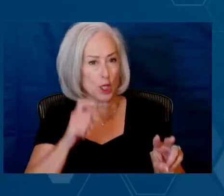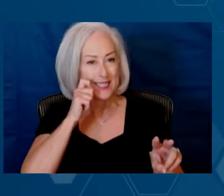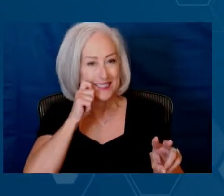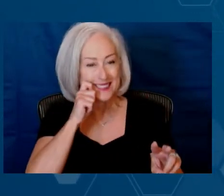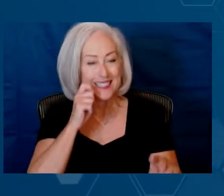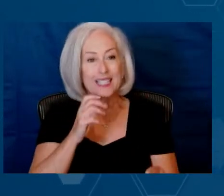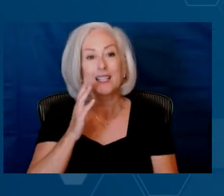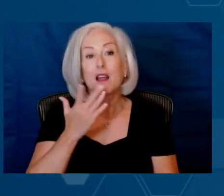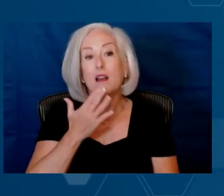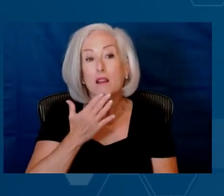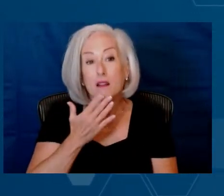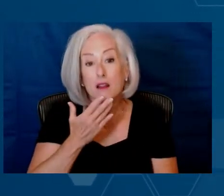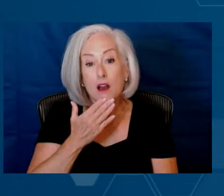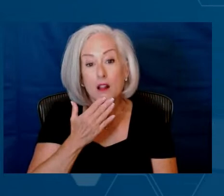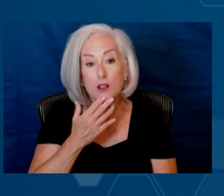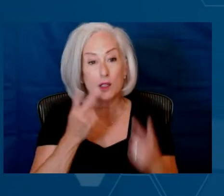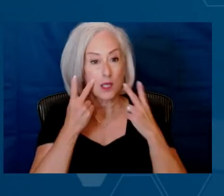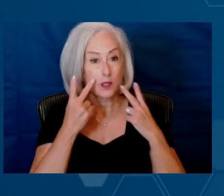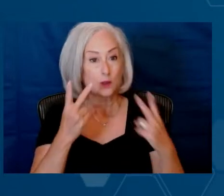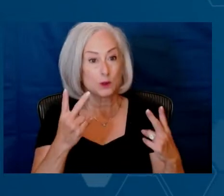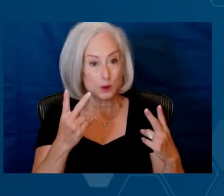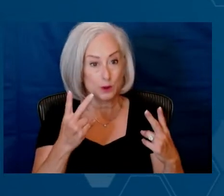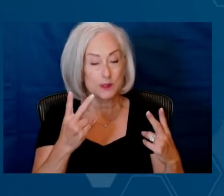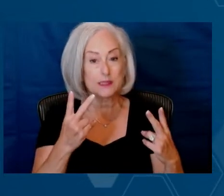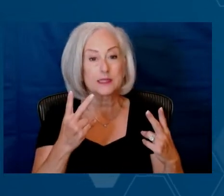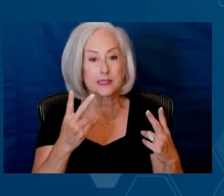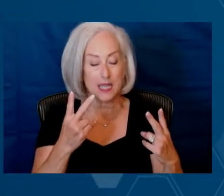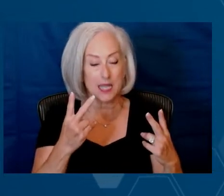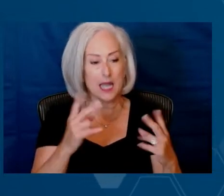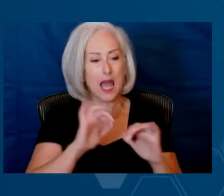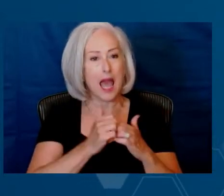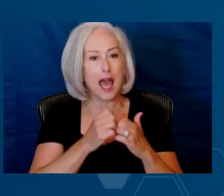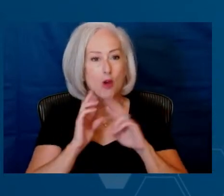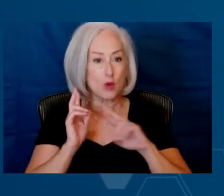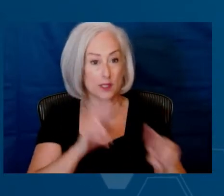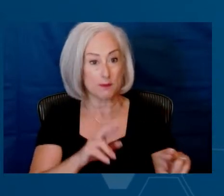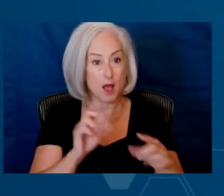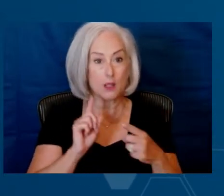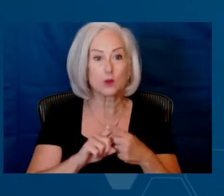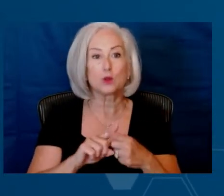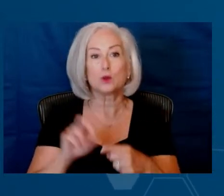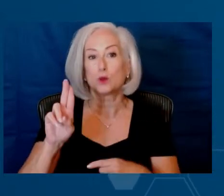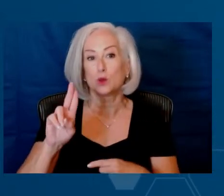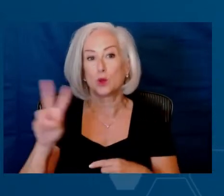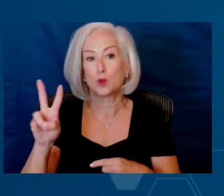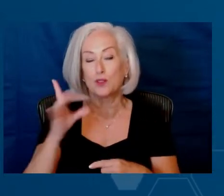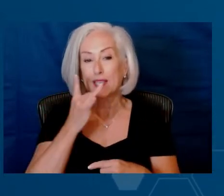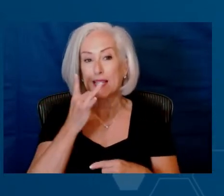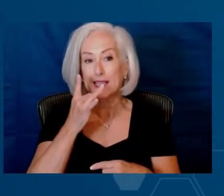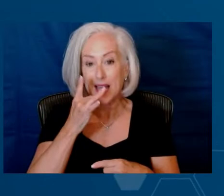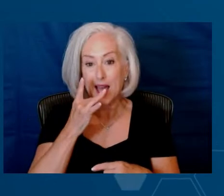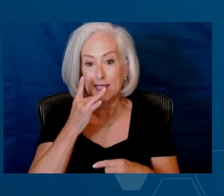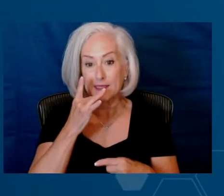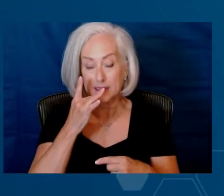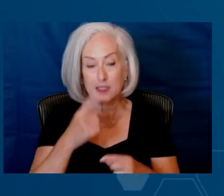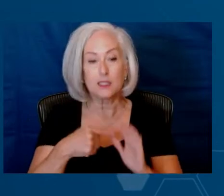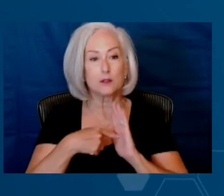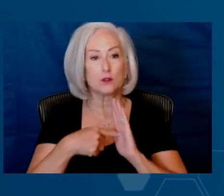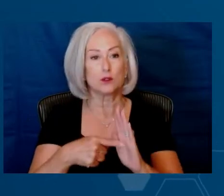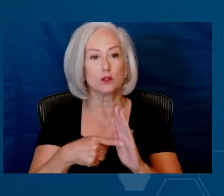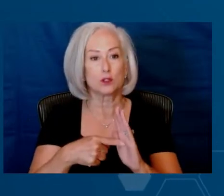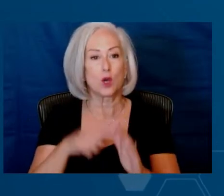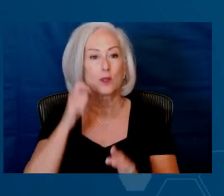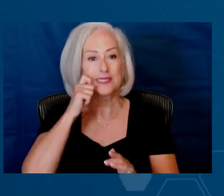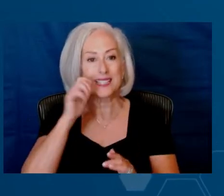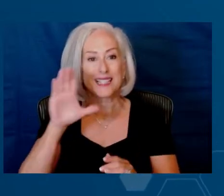the response of different skin types to ultraviolet light, and is used by doctors to assess skin cancer risk. Do you use this scale on the burn unit,